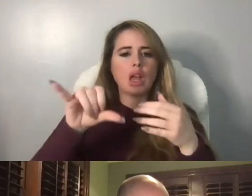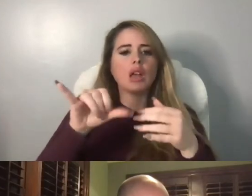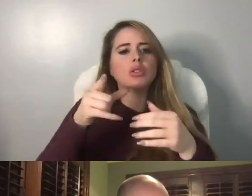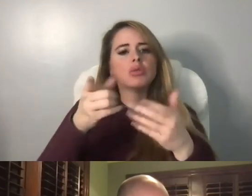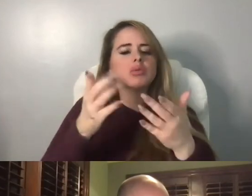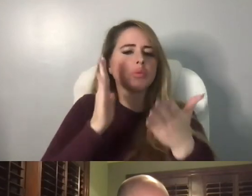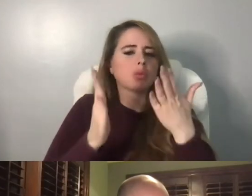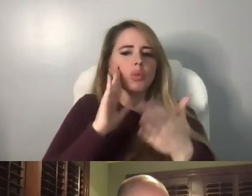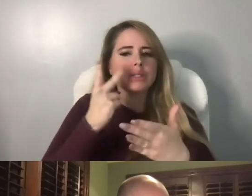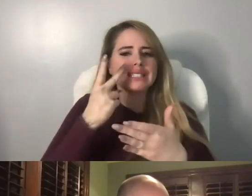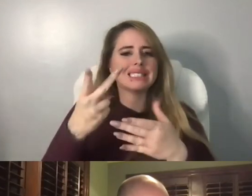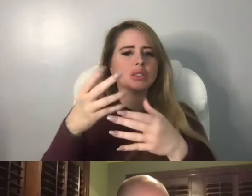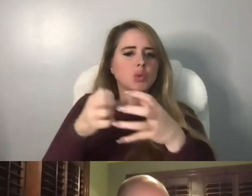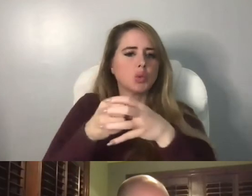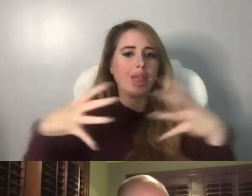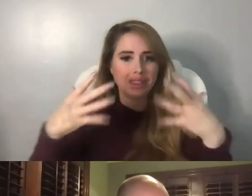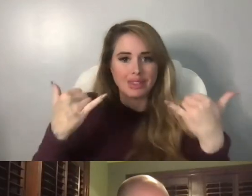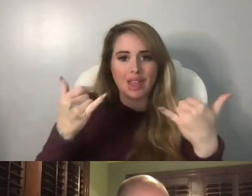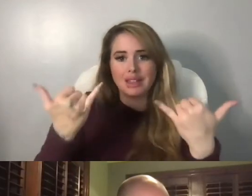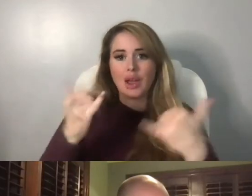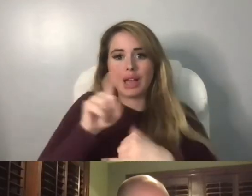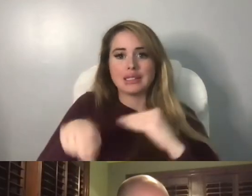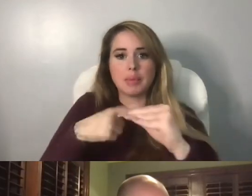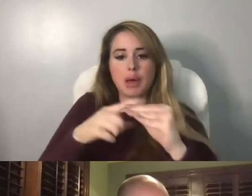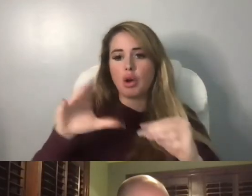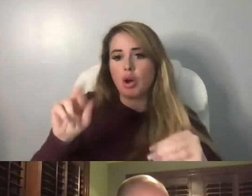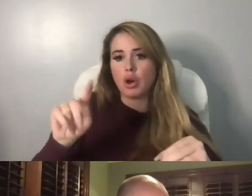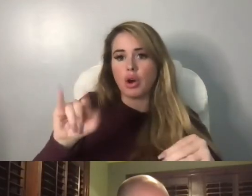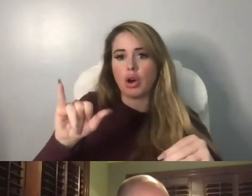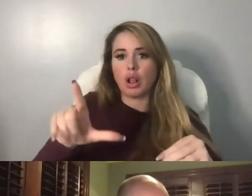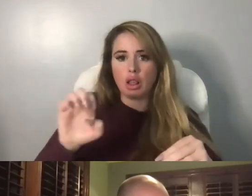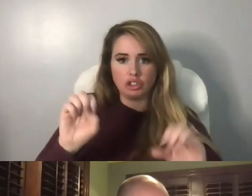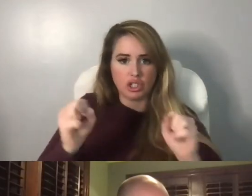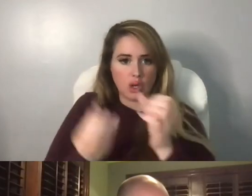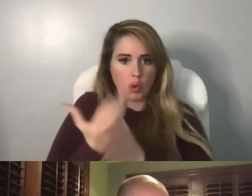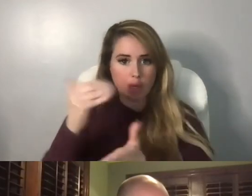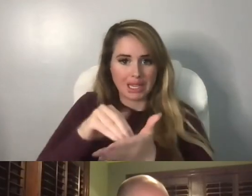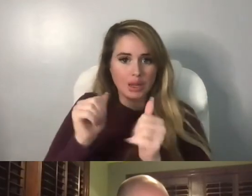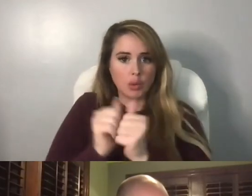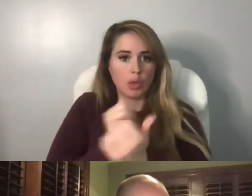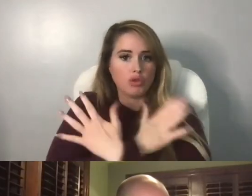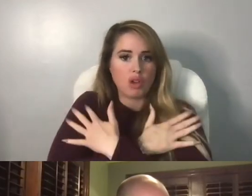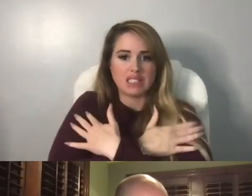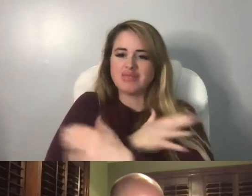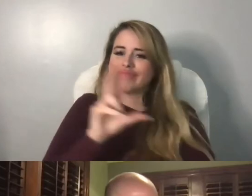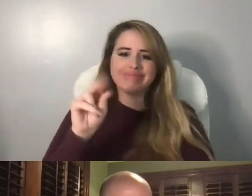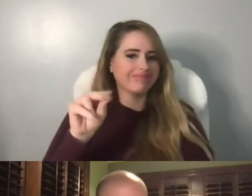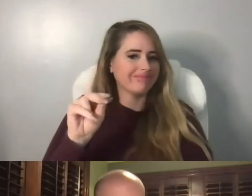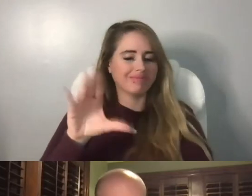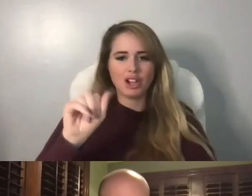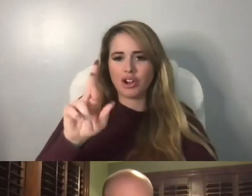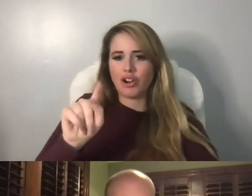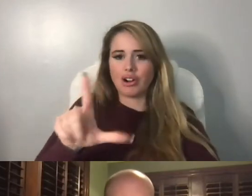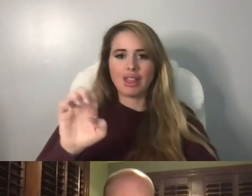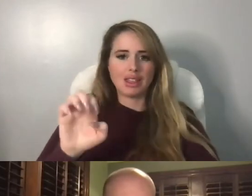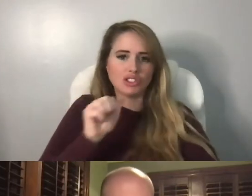another question was, can the cartilage grow back with rest, etc.? And cartilage does not grow back. And